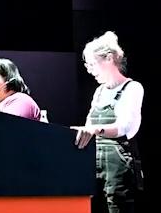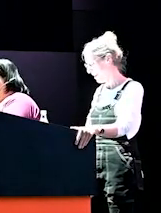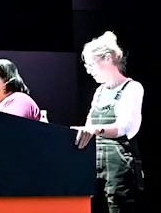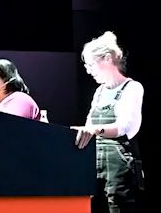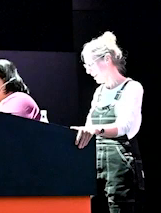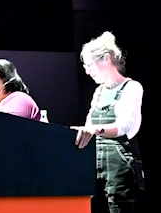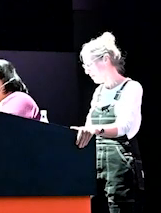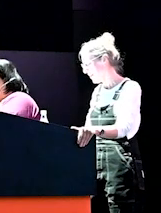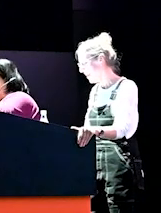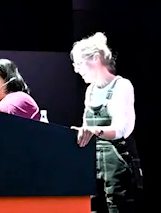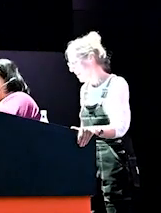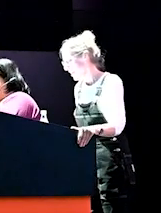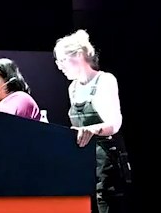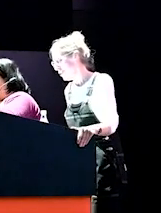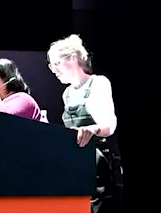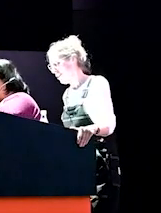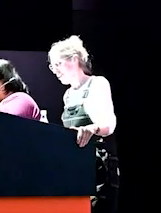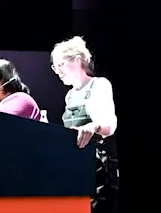in-house creative team